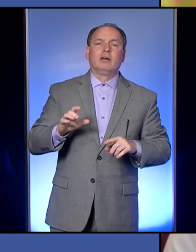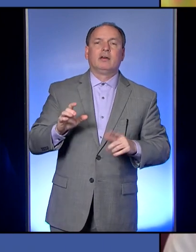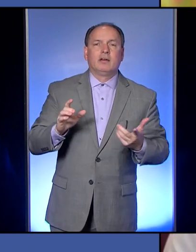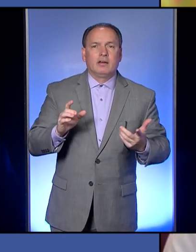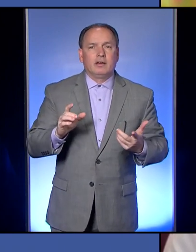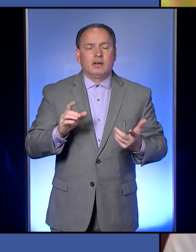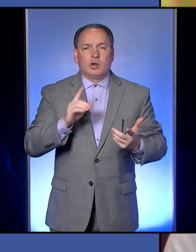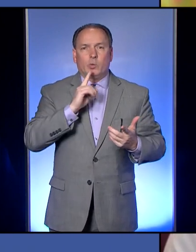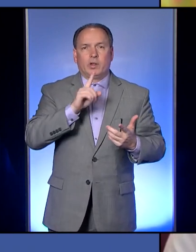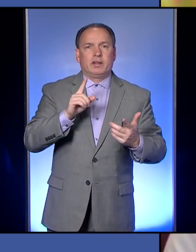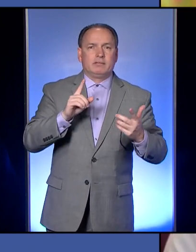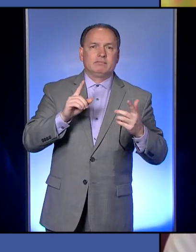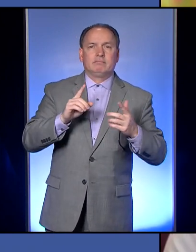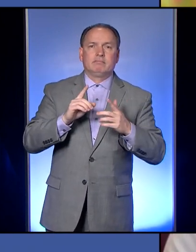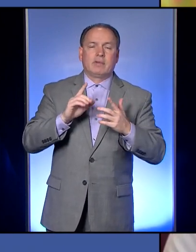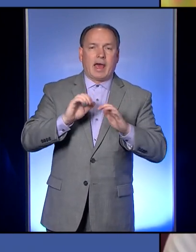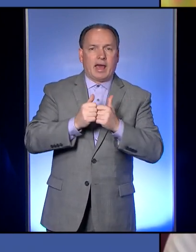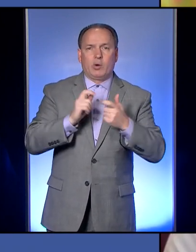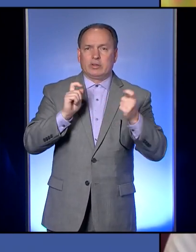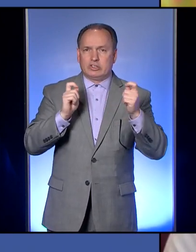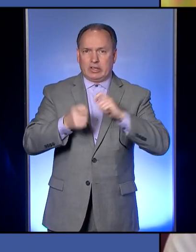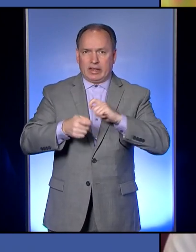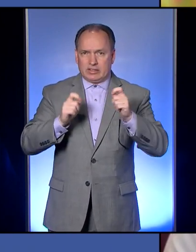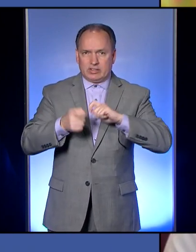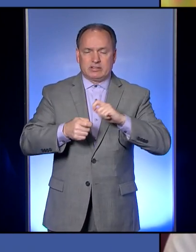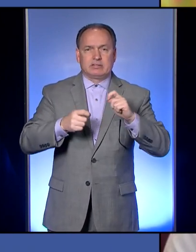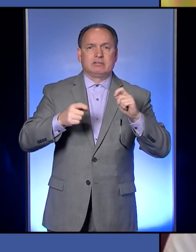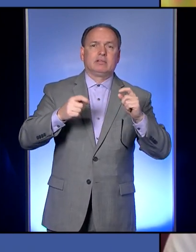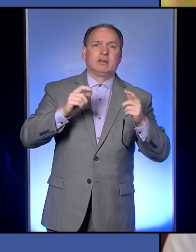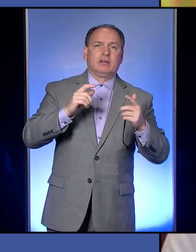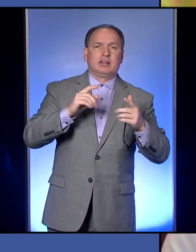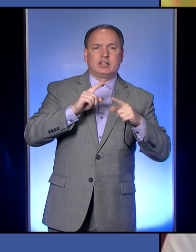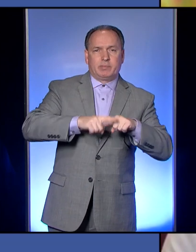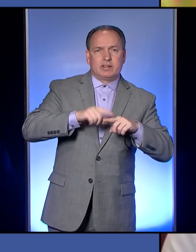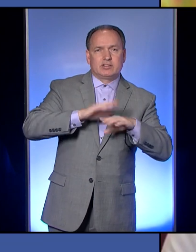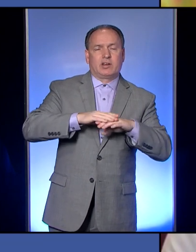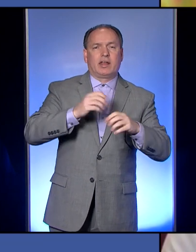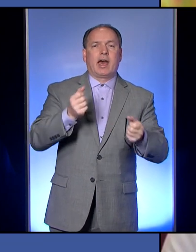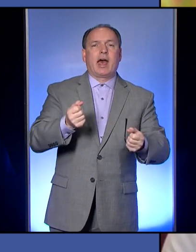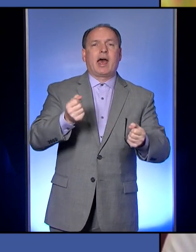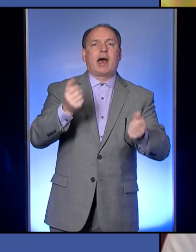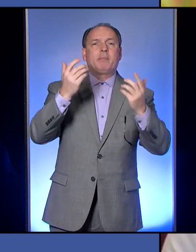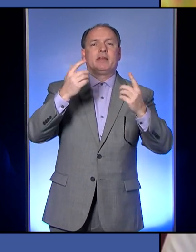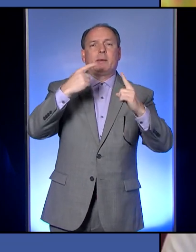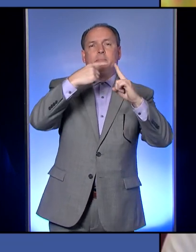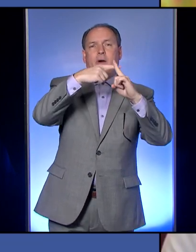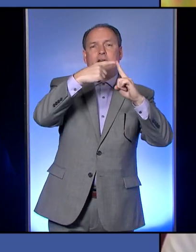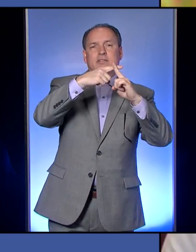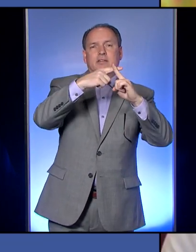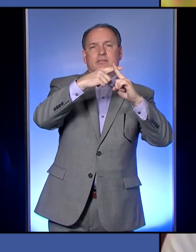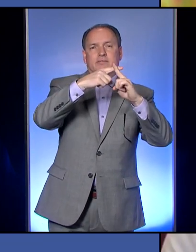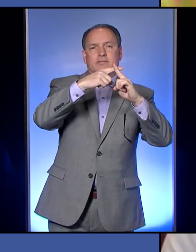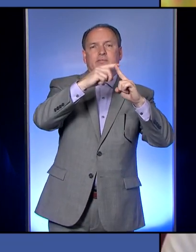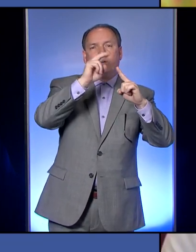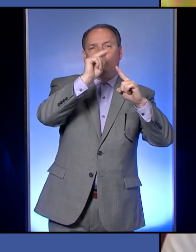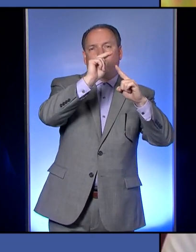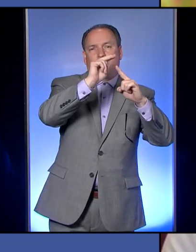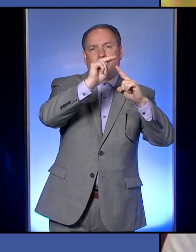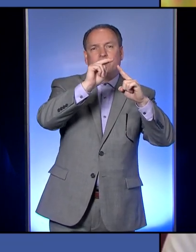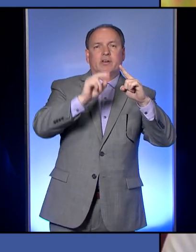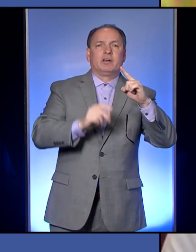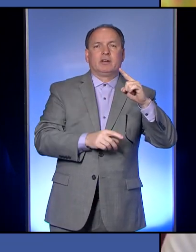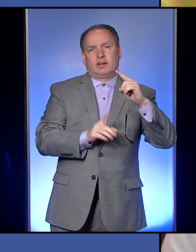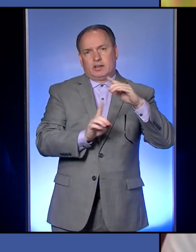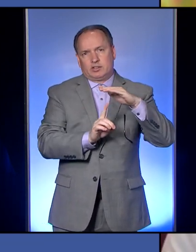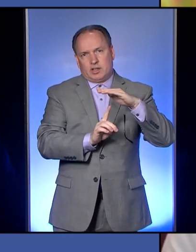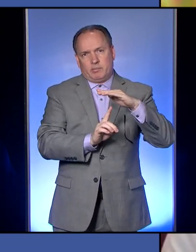the numerator. So the numerator being the number of tests that are positive in an area. Across UPMC, the whole system, we've done about 7,400